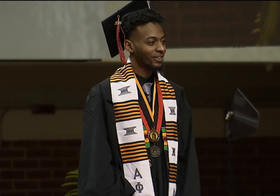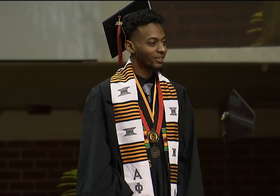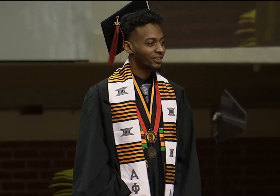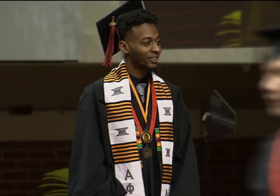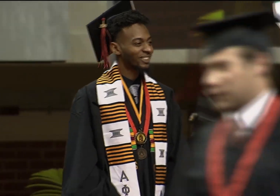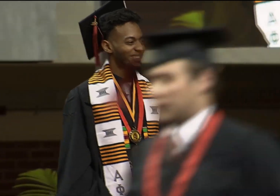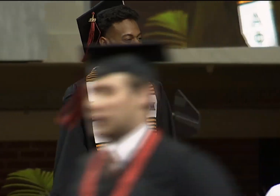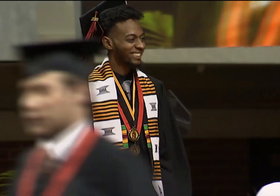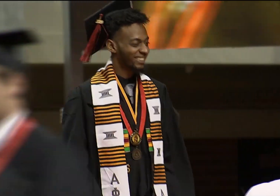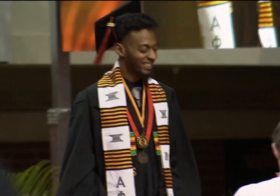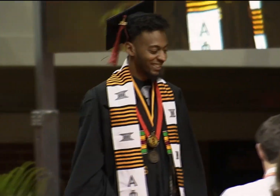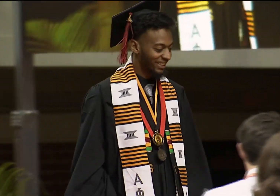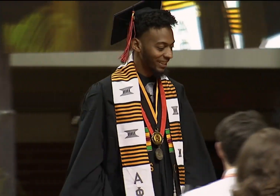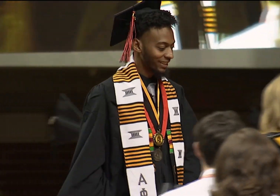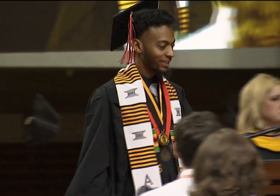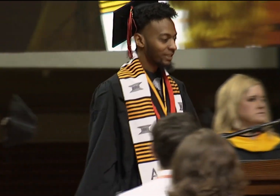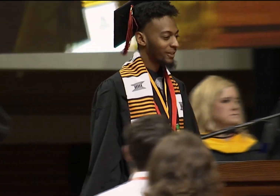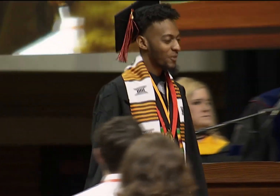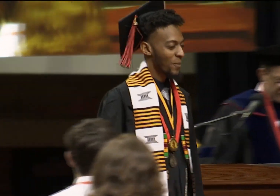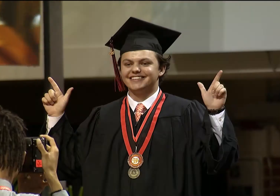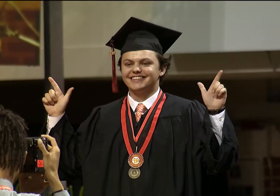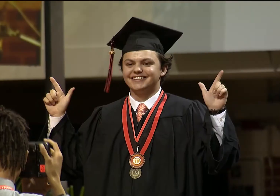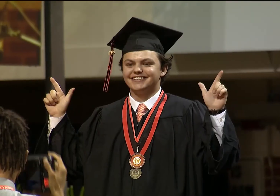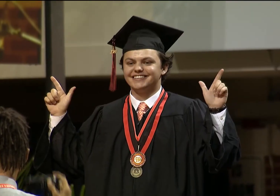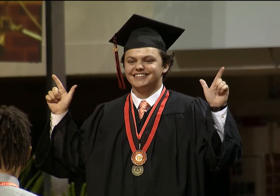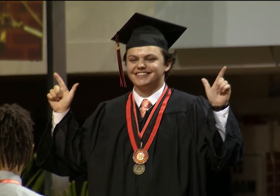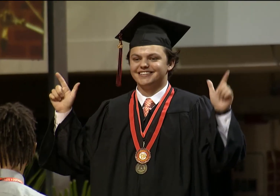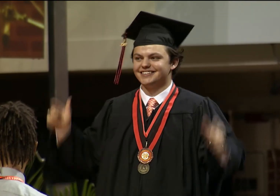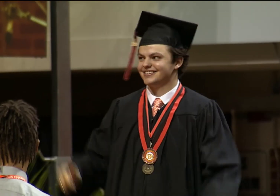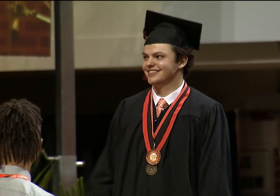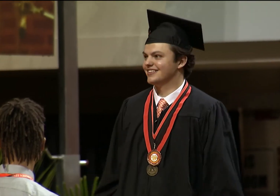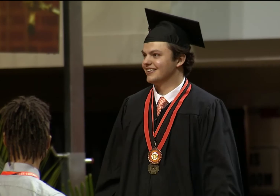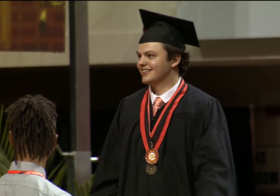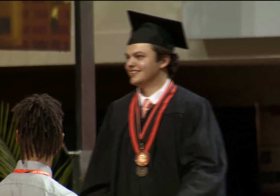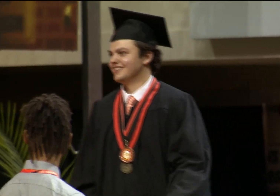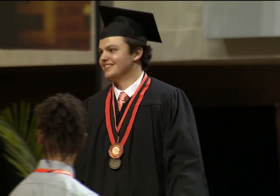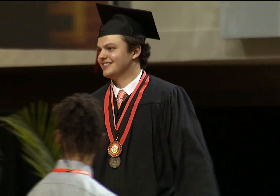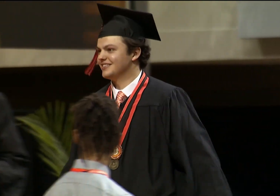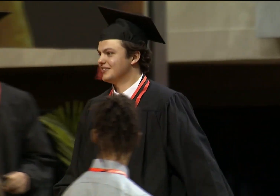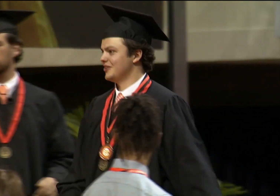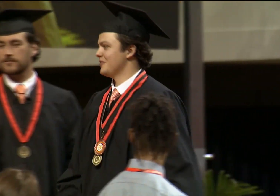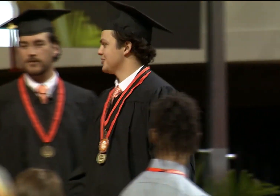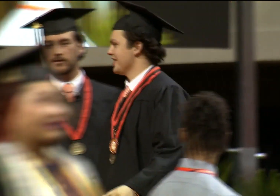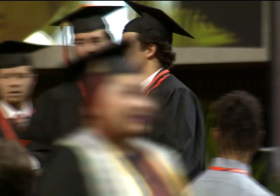Xavier Alexander Gist. Trevor Hawley.